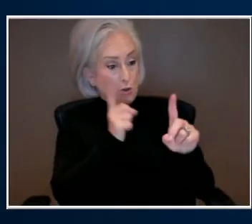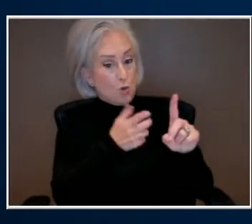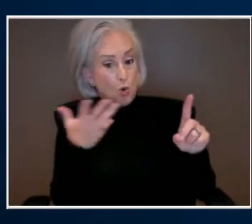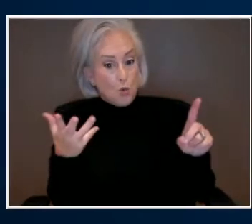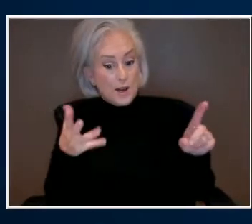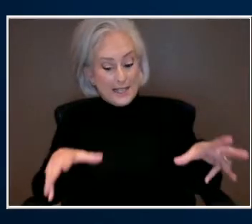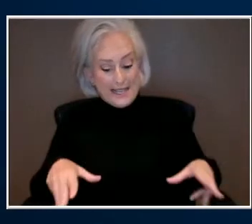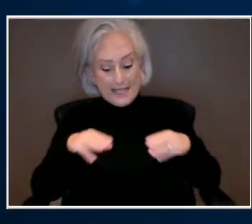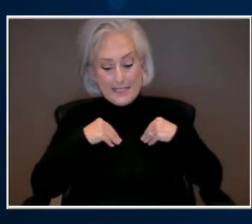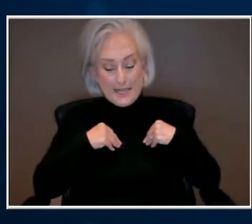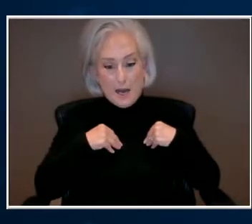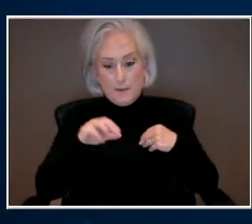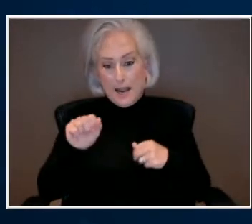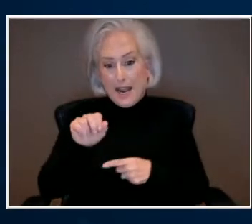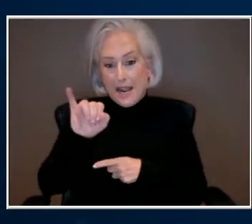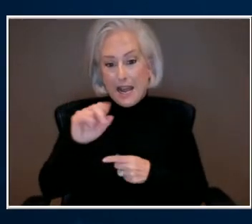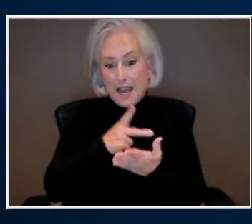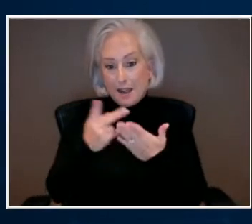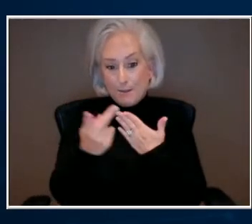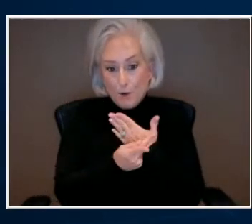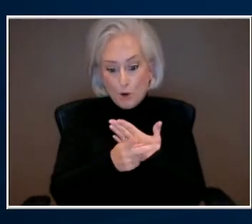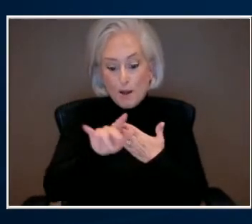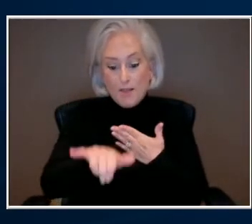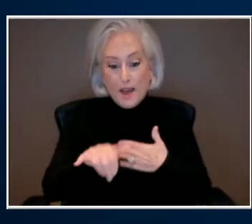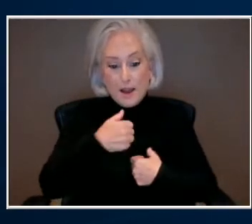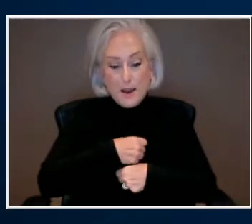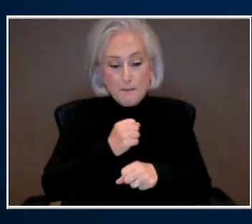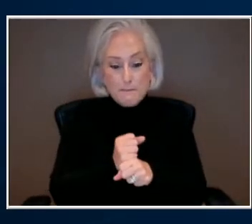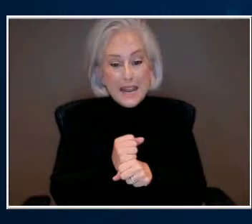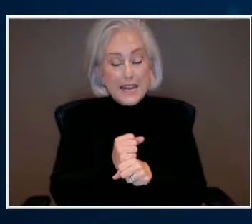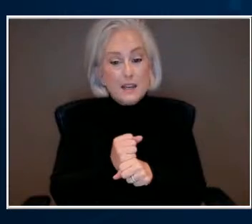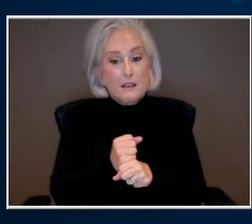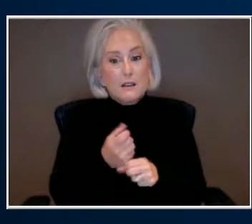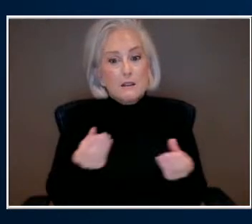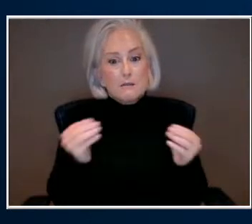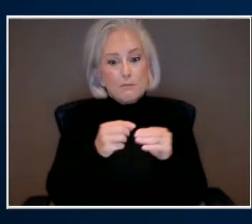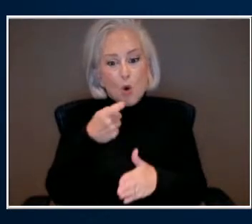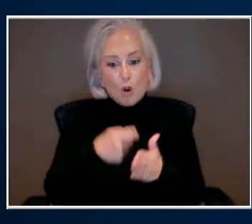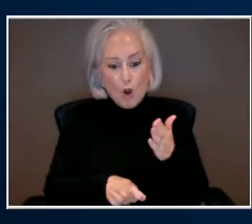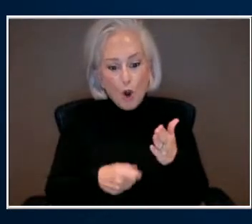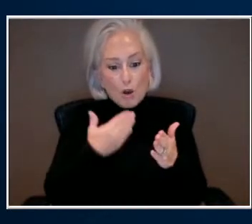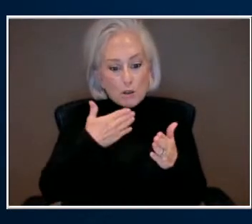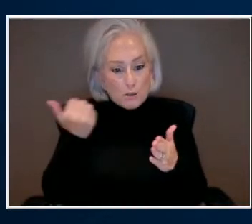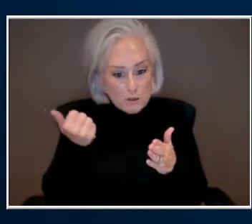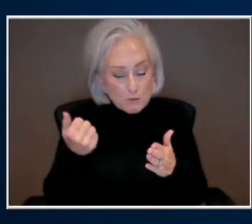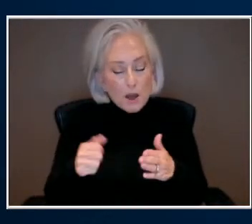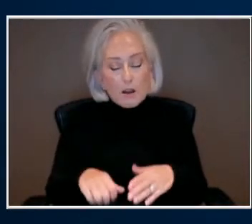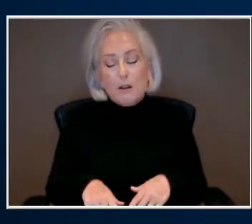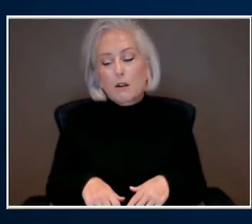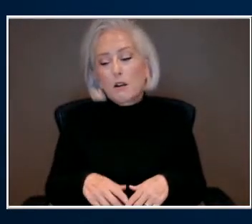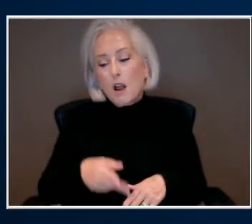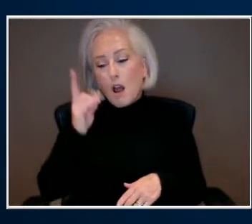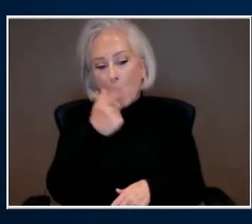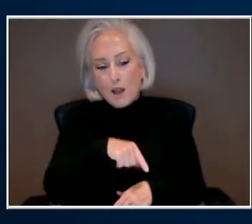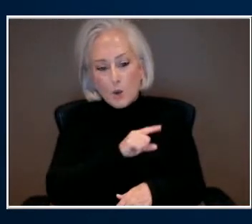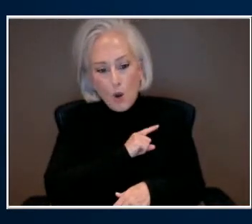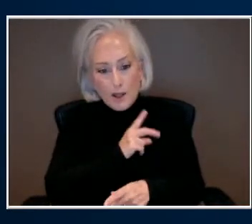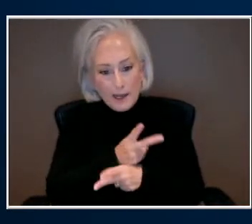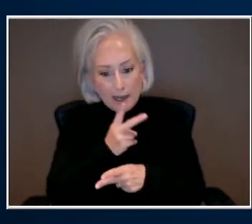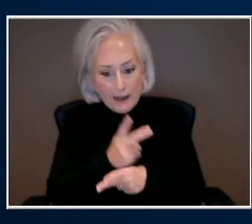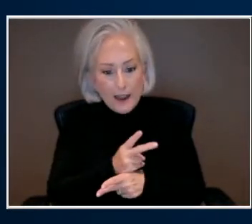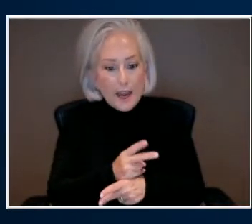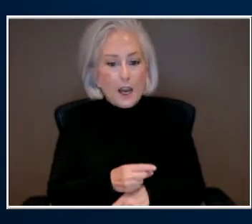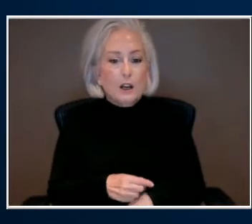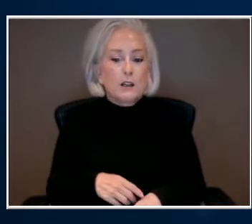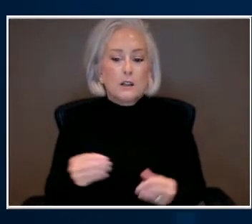that make healthcare faster, more efficient, more cost-effective, and most importantly, provide higher quality care. Our job is to really identify which tools